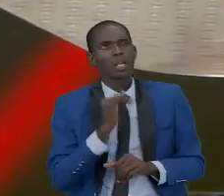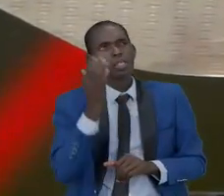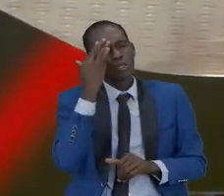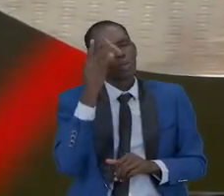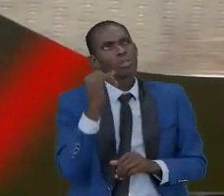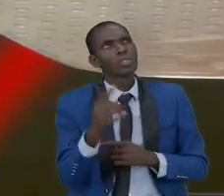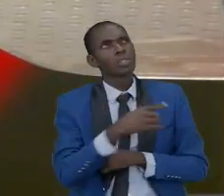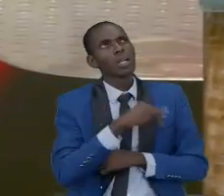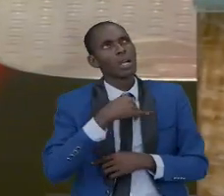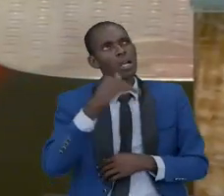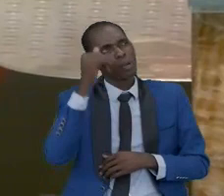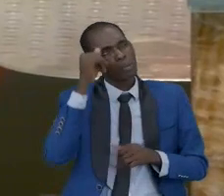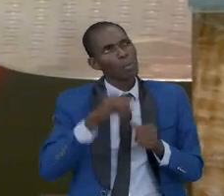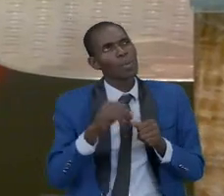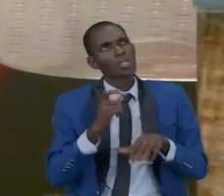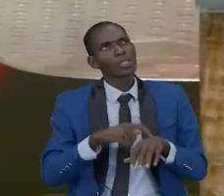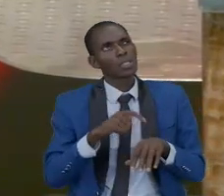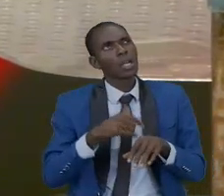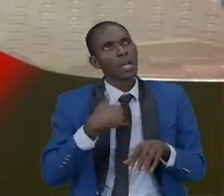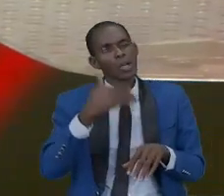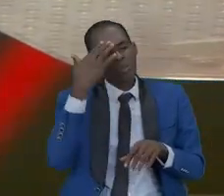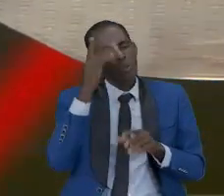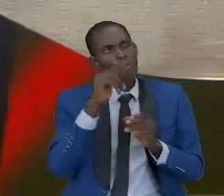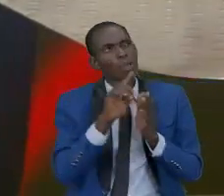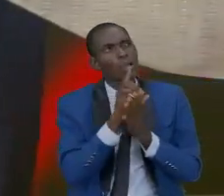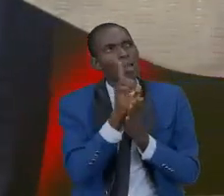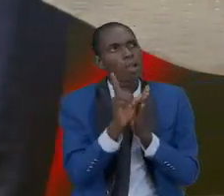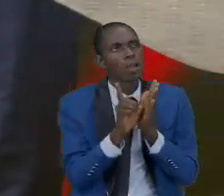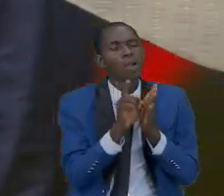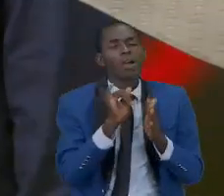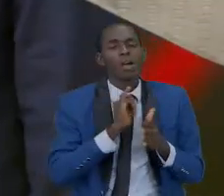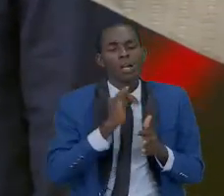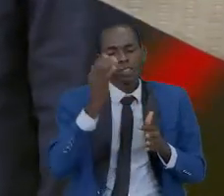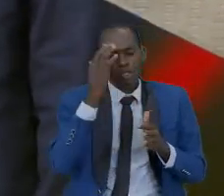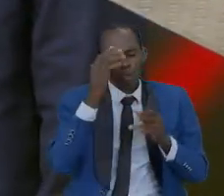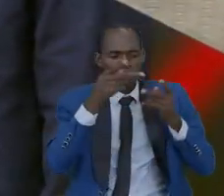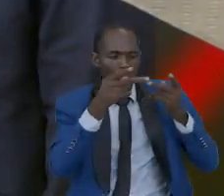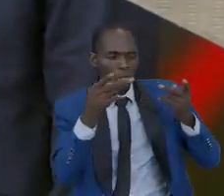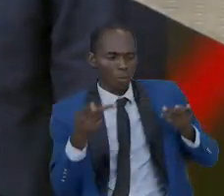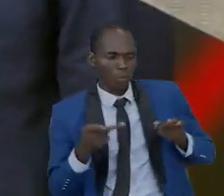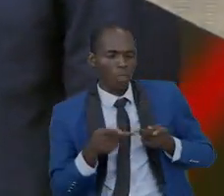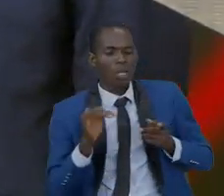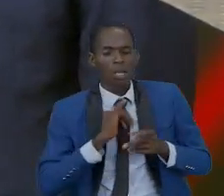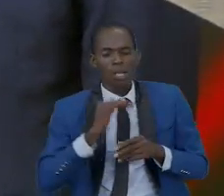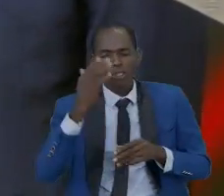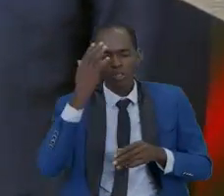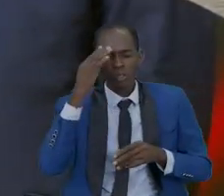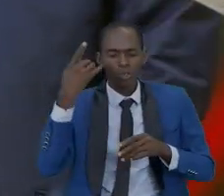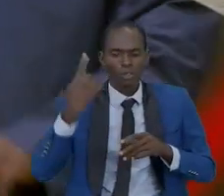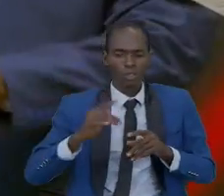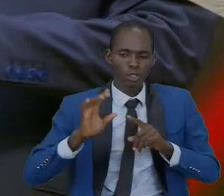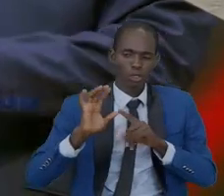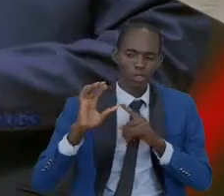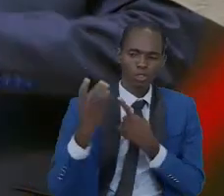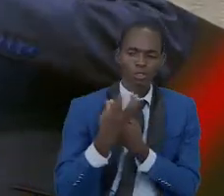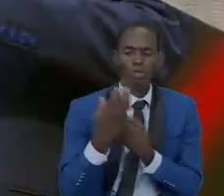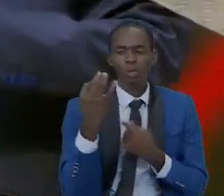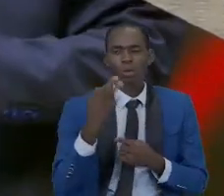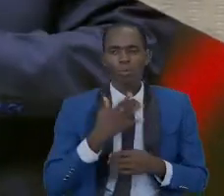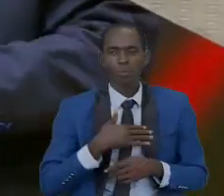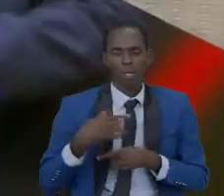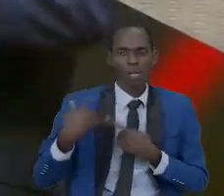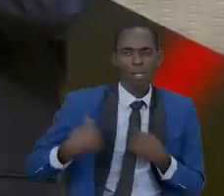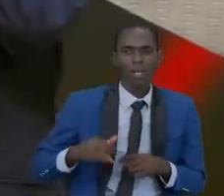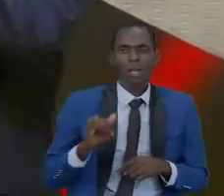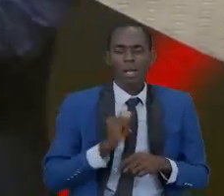I know the time I know the hour I know the place and I know the condition of my heart and